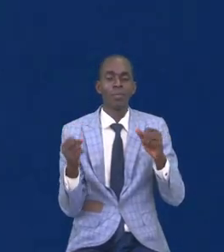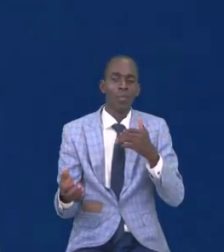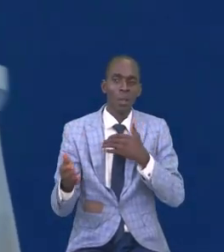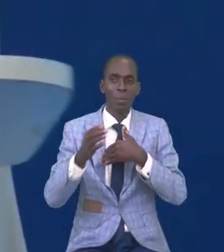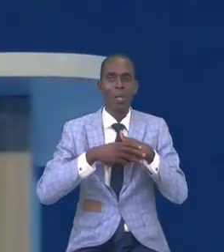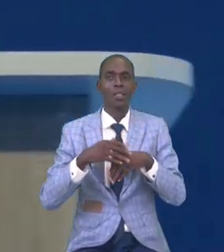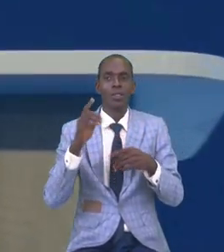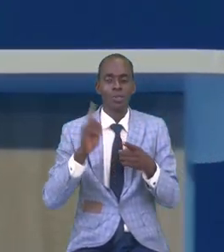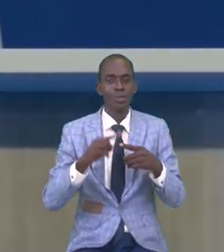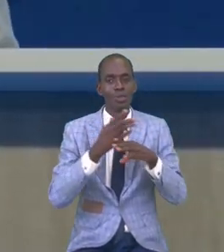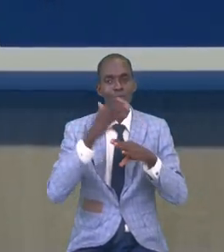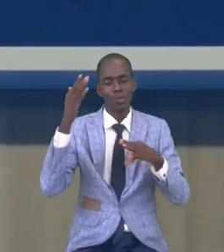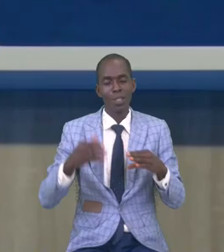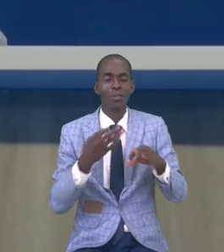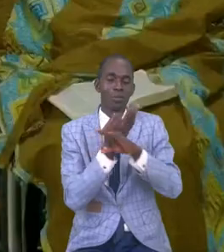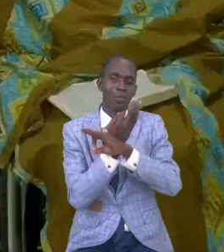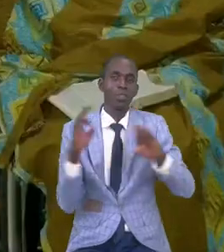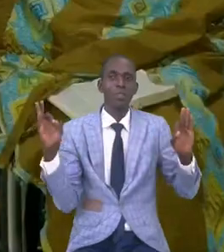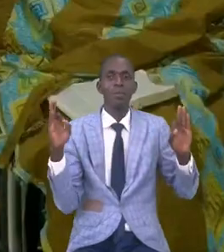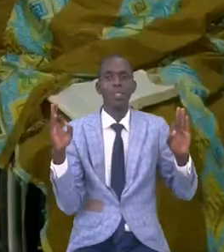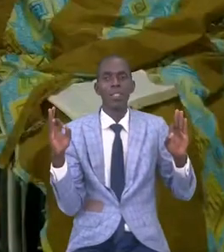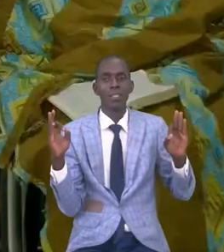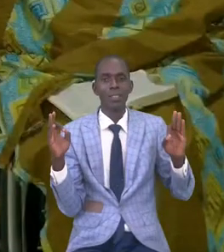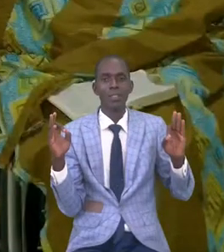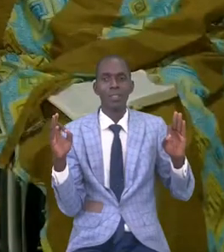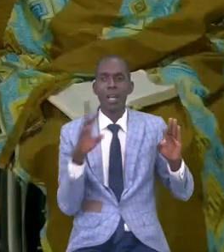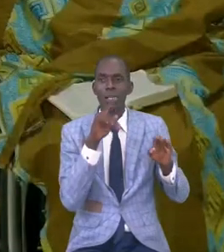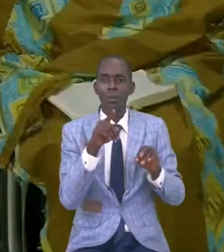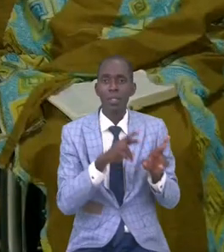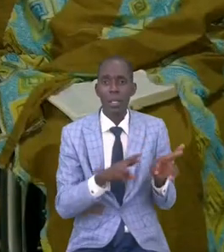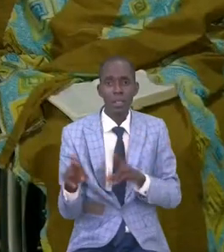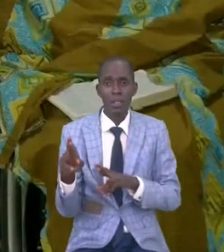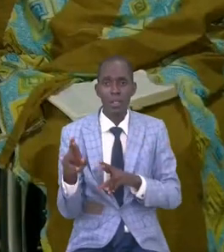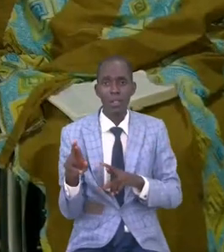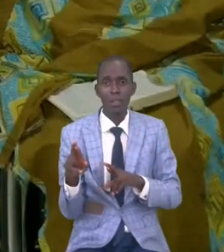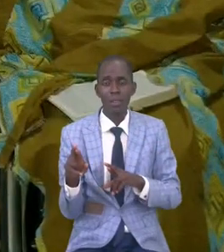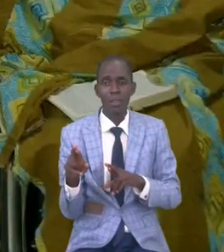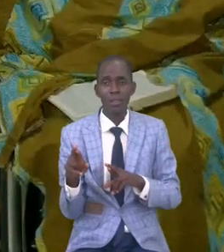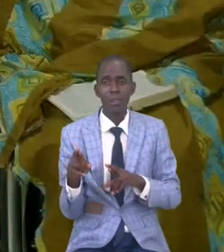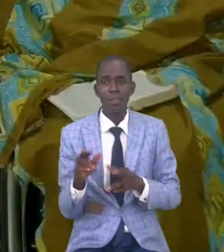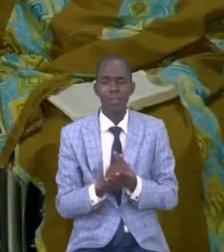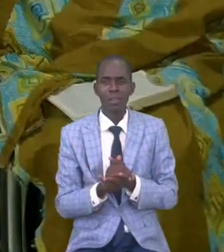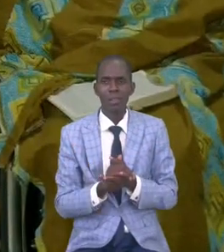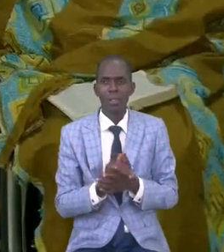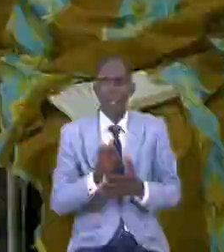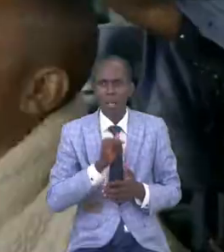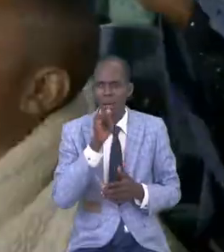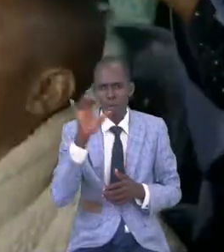Back to total freedom. Are you ready there? I'm looking for